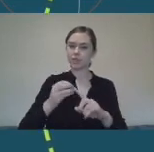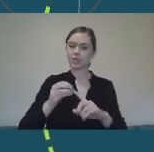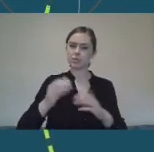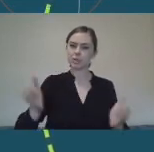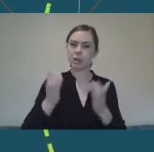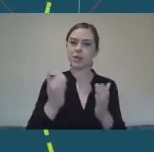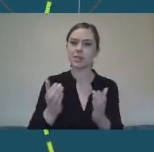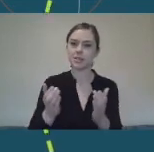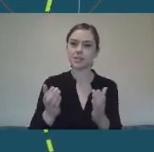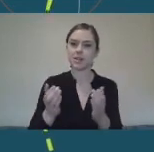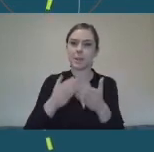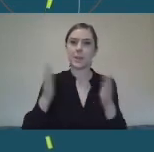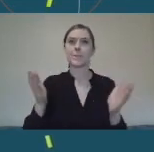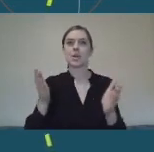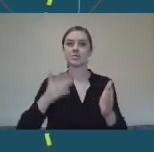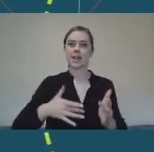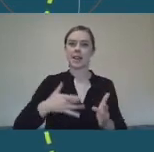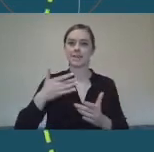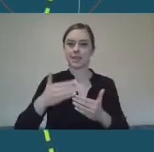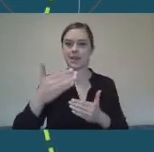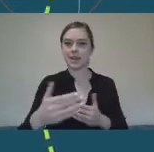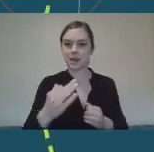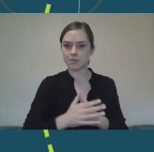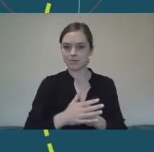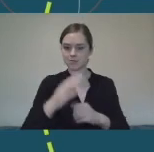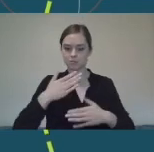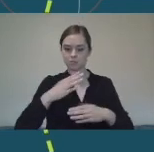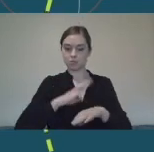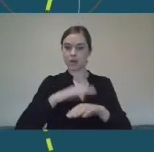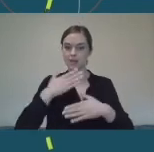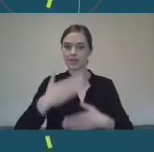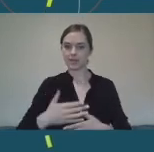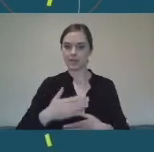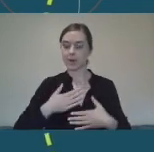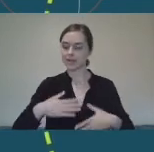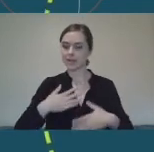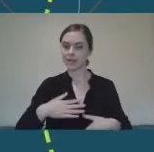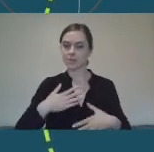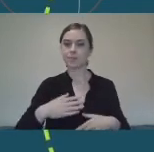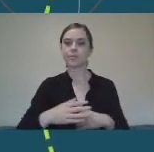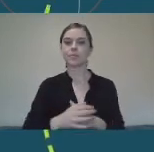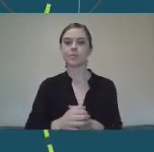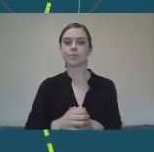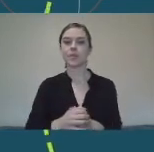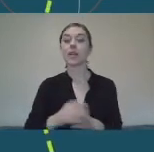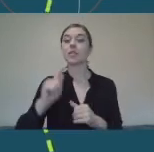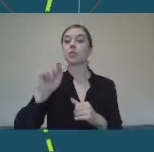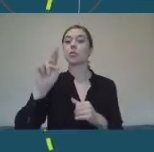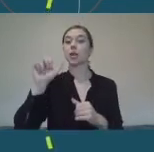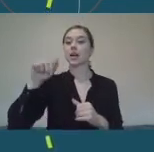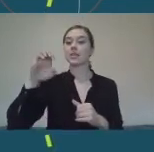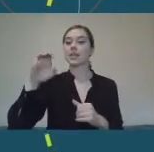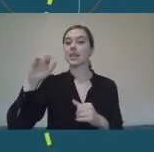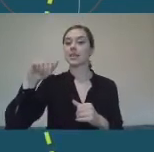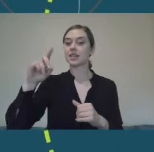think the three ultimate outcomes are transcendence, which really has to do with the whole nature of the spirit, optimism,